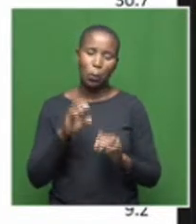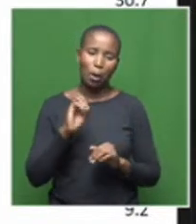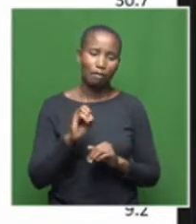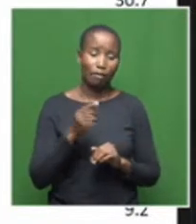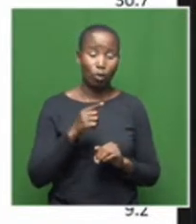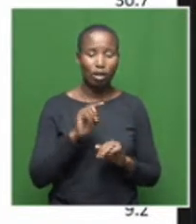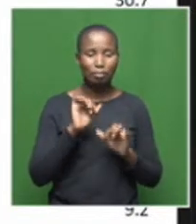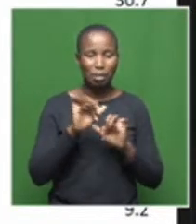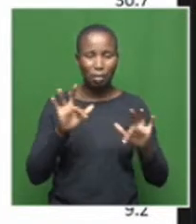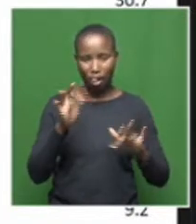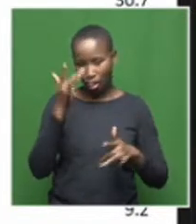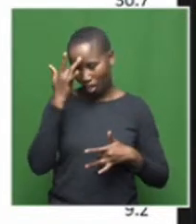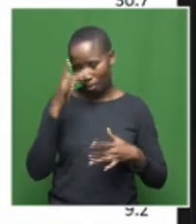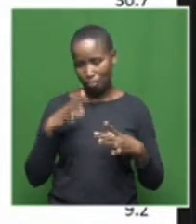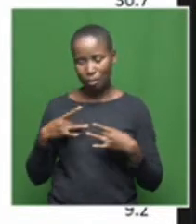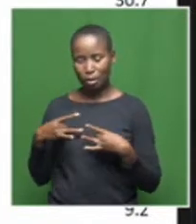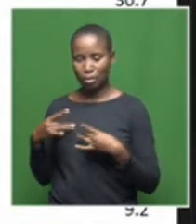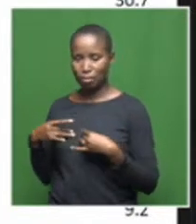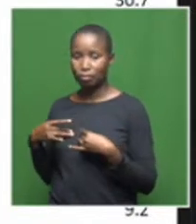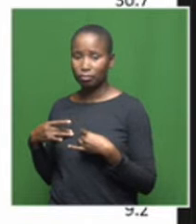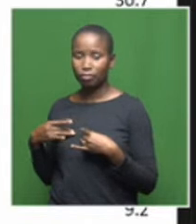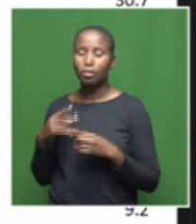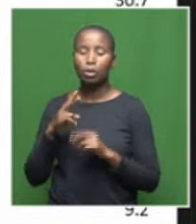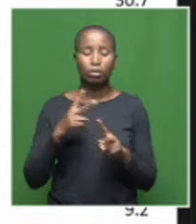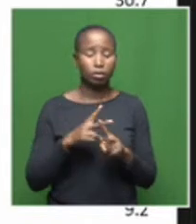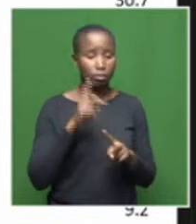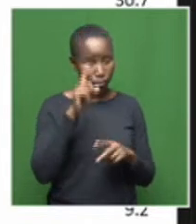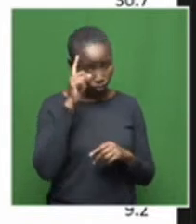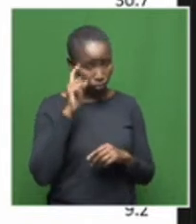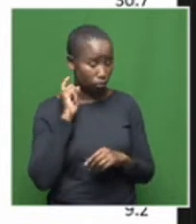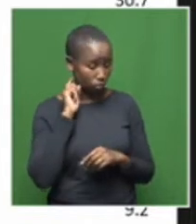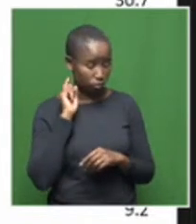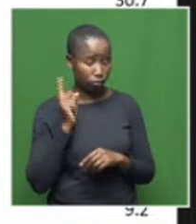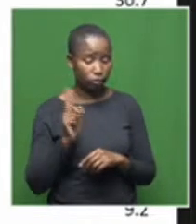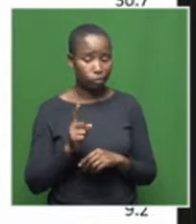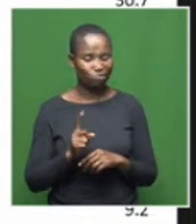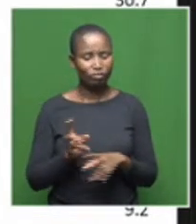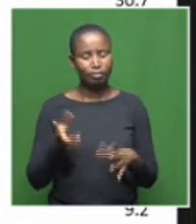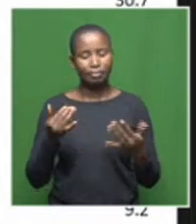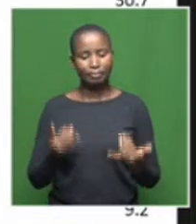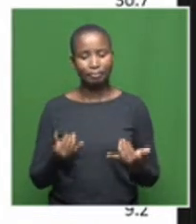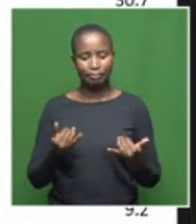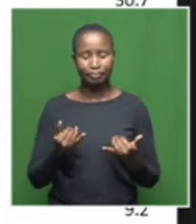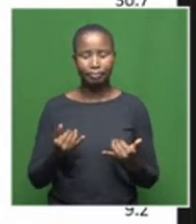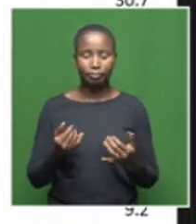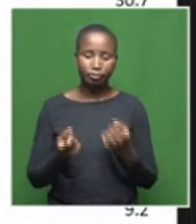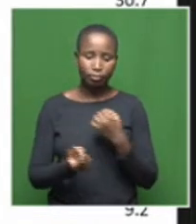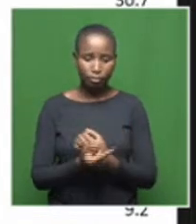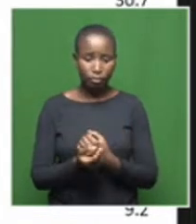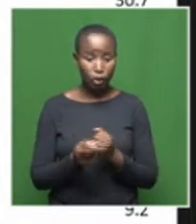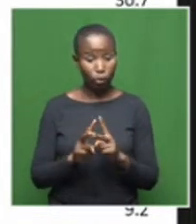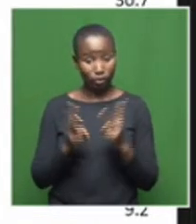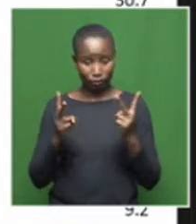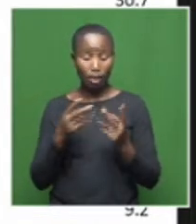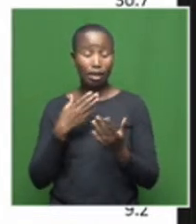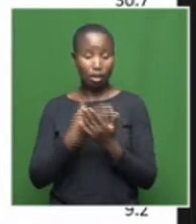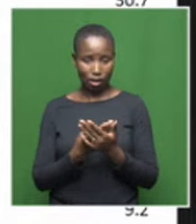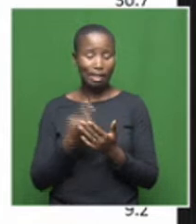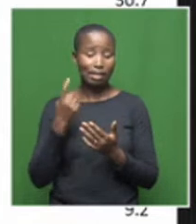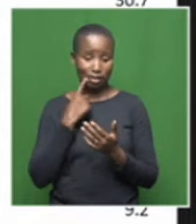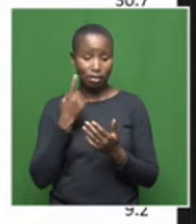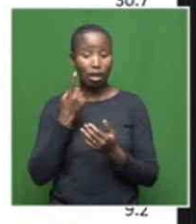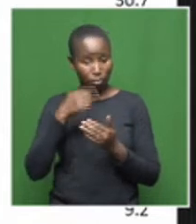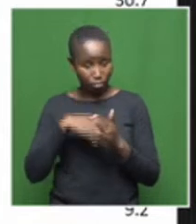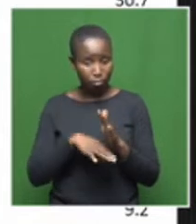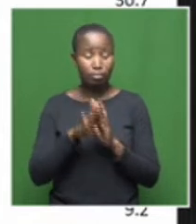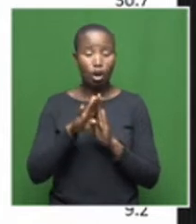of case incidents, I think really just have to bear in mind that we're in a different point in the pandemic. There may be different access